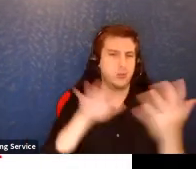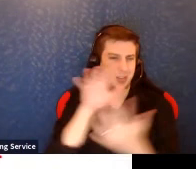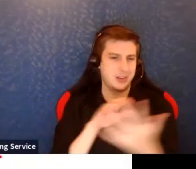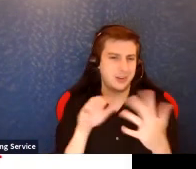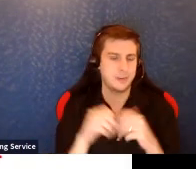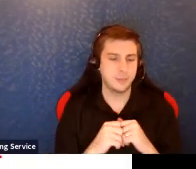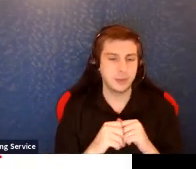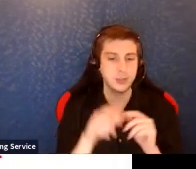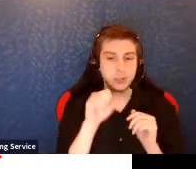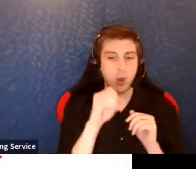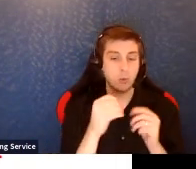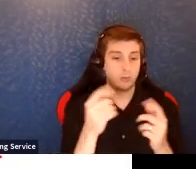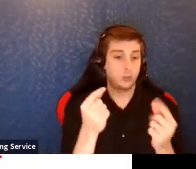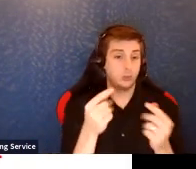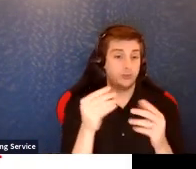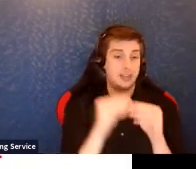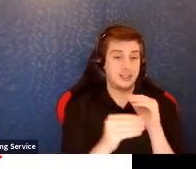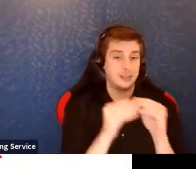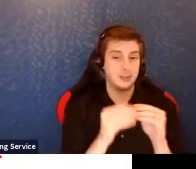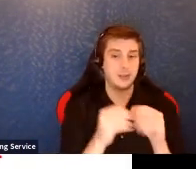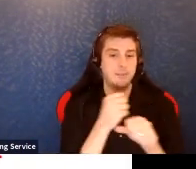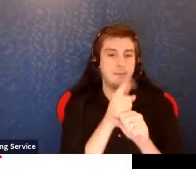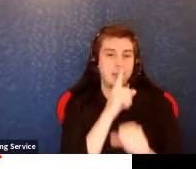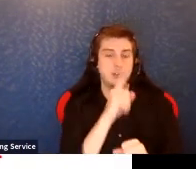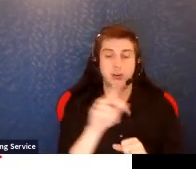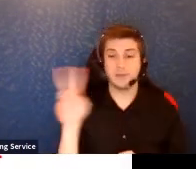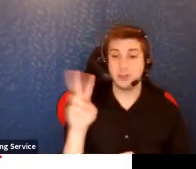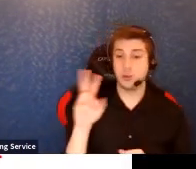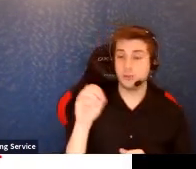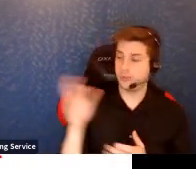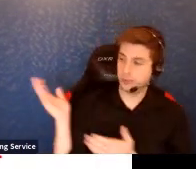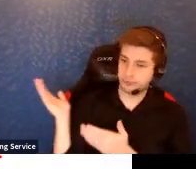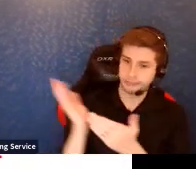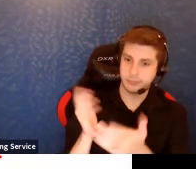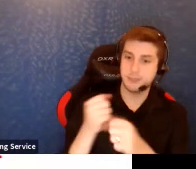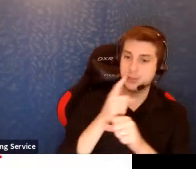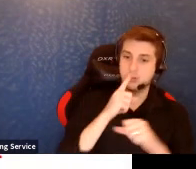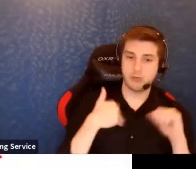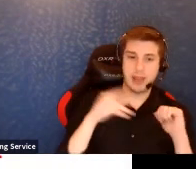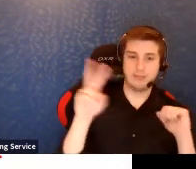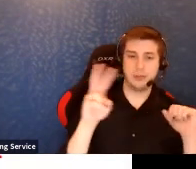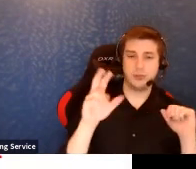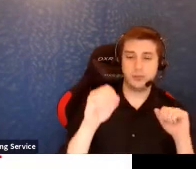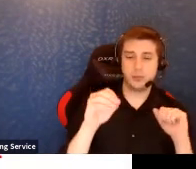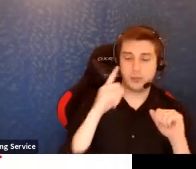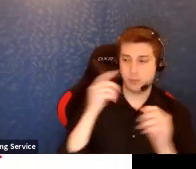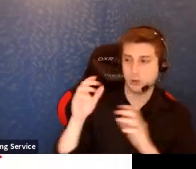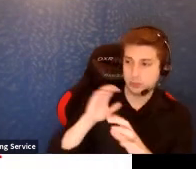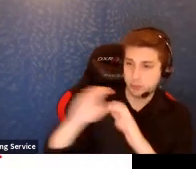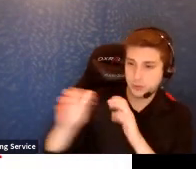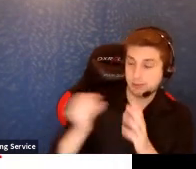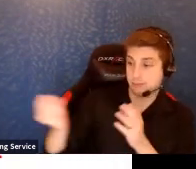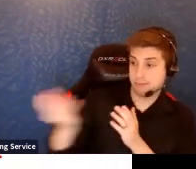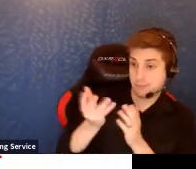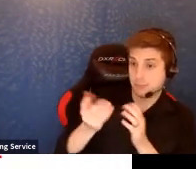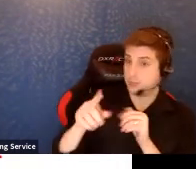So how do we combat this? Bring out our visual observers. Make sure that we have visual observers to relay and confirm the